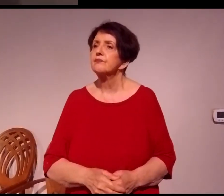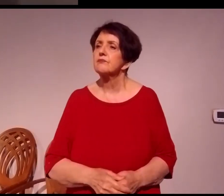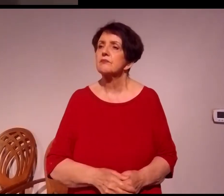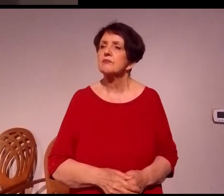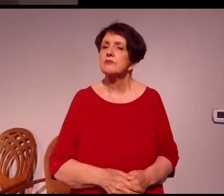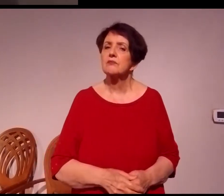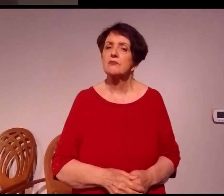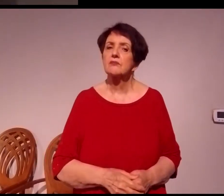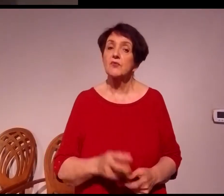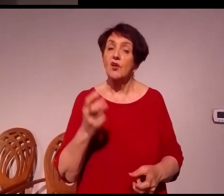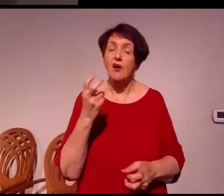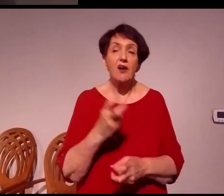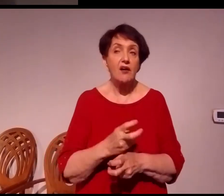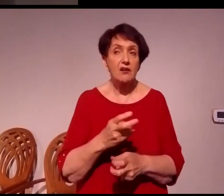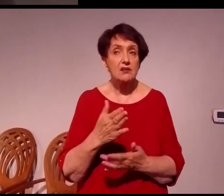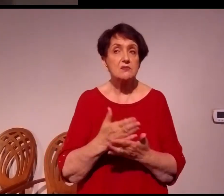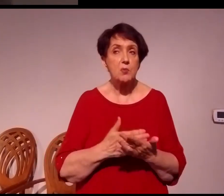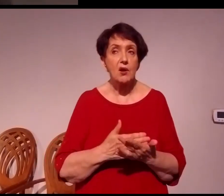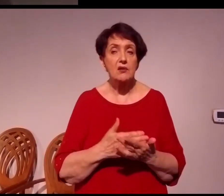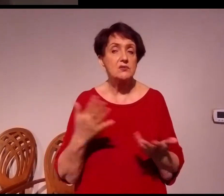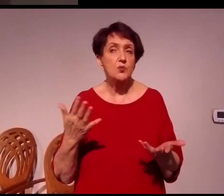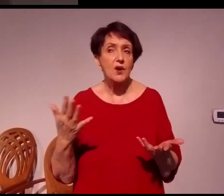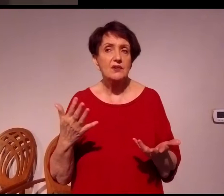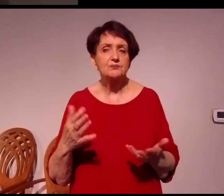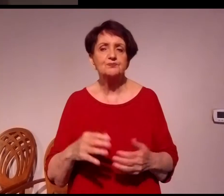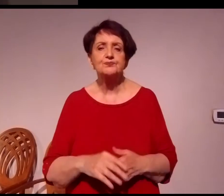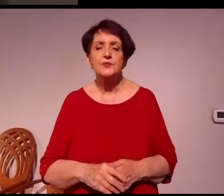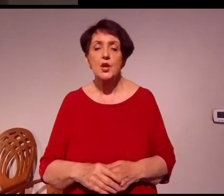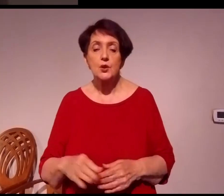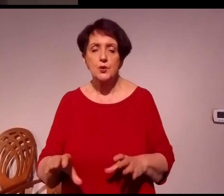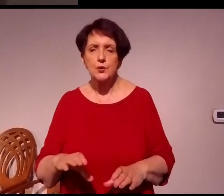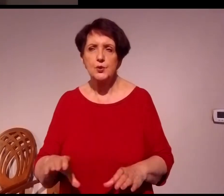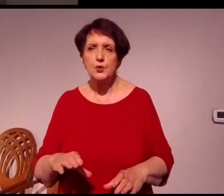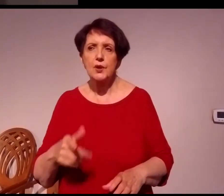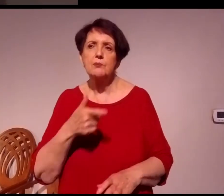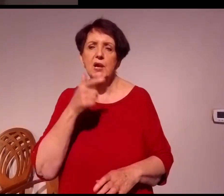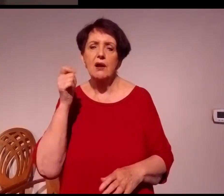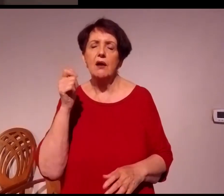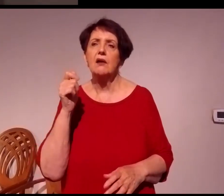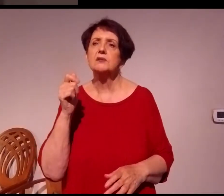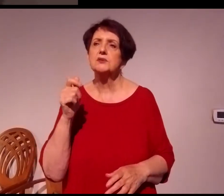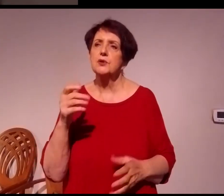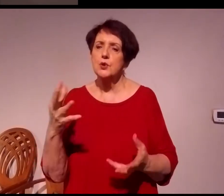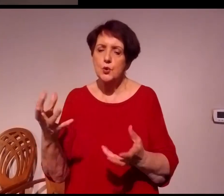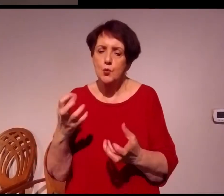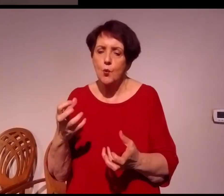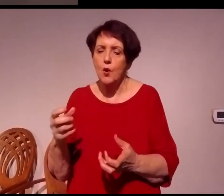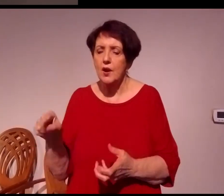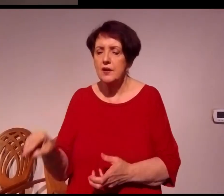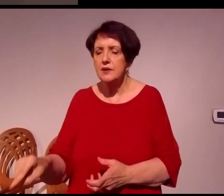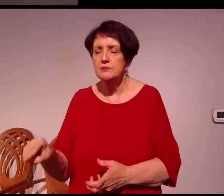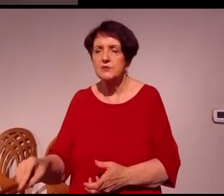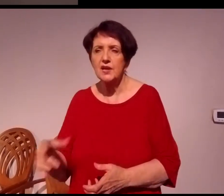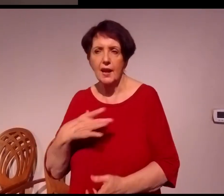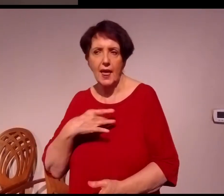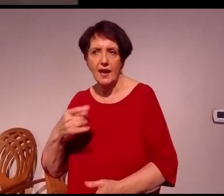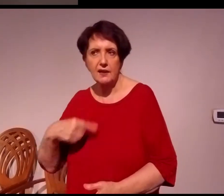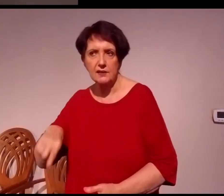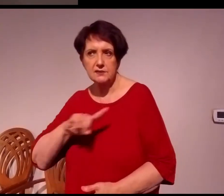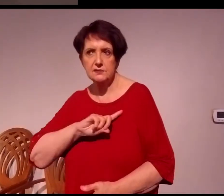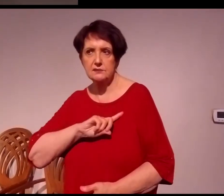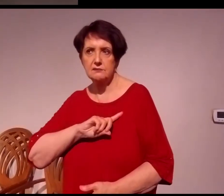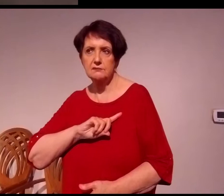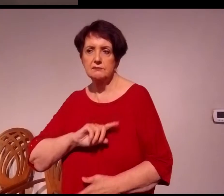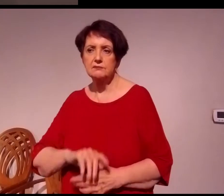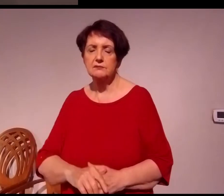And the hardest thing about all of this is we do all of this because we want the other person to like us.